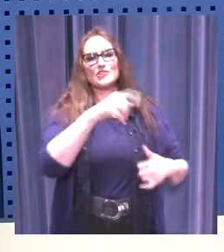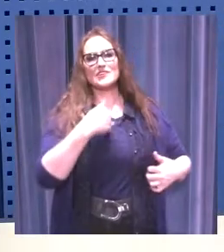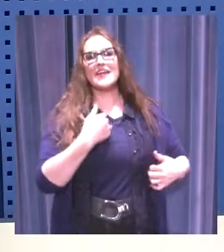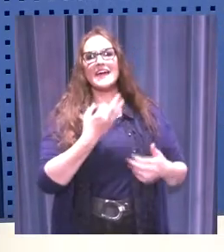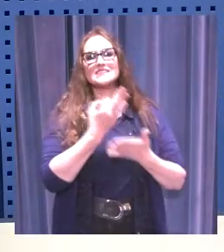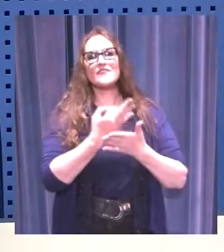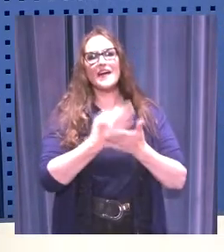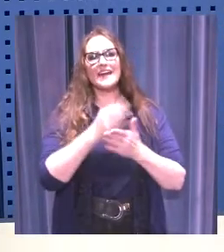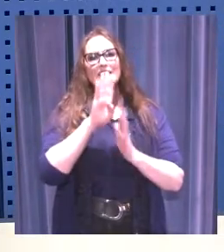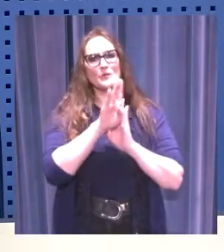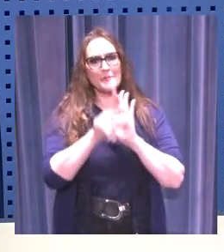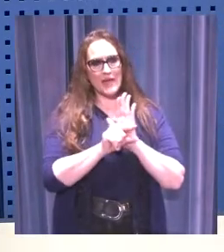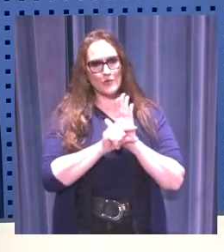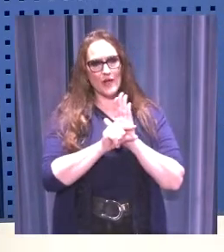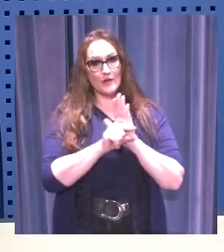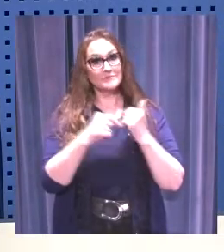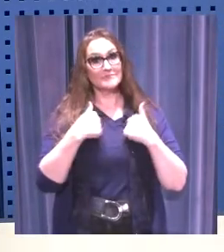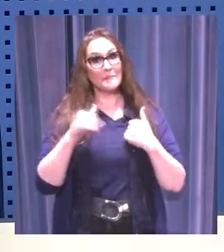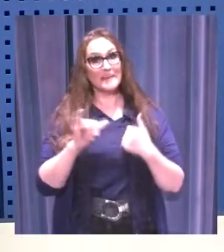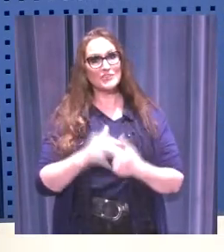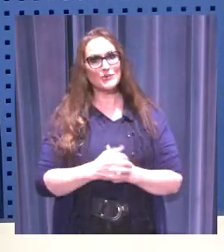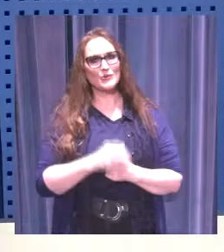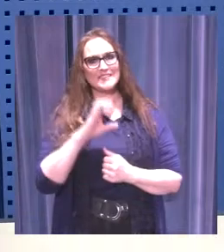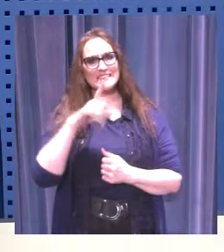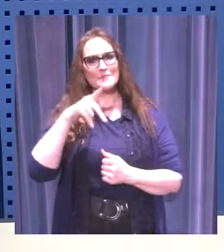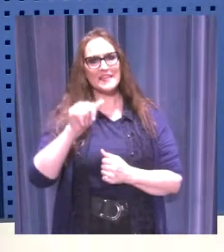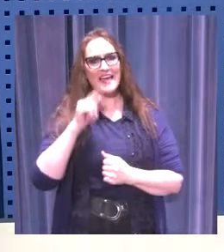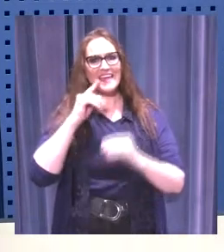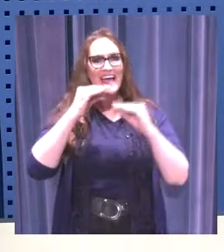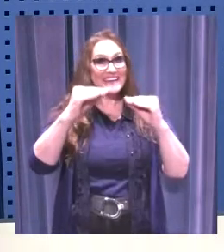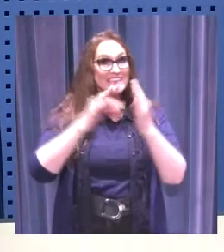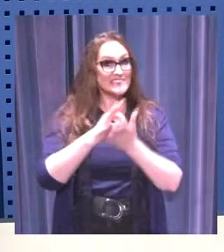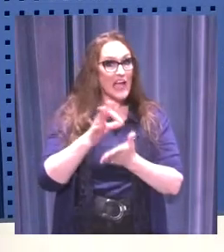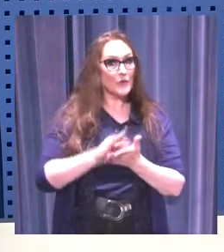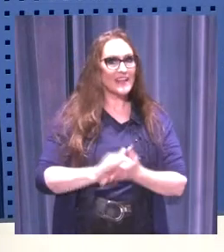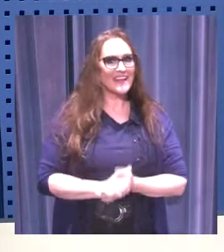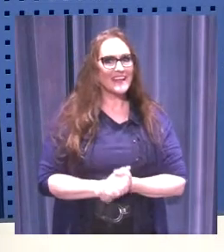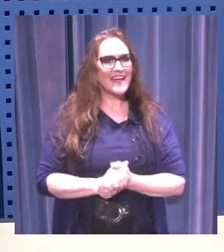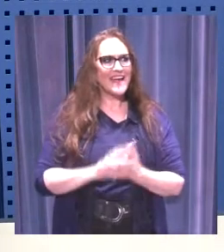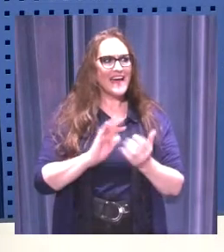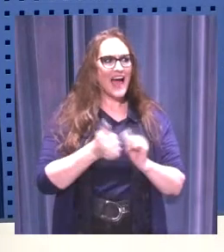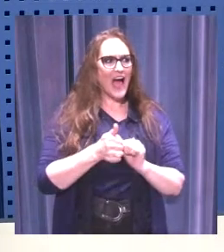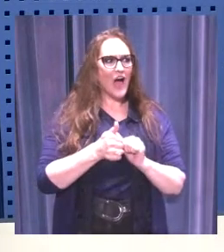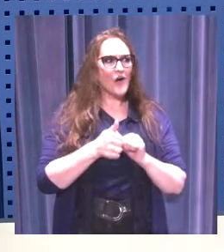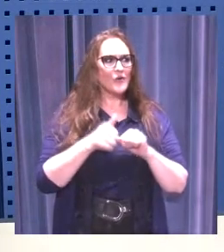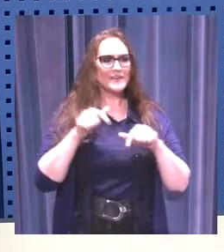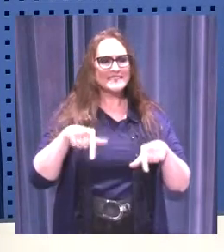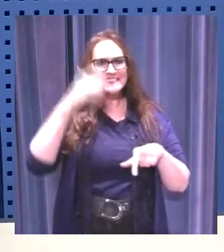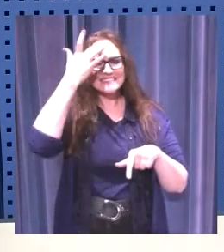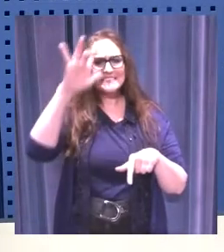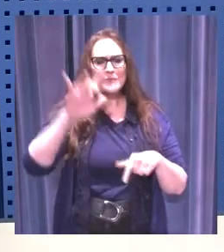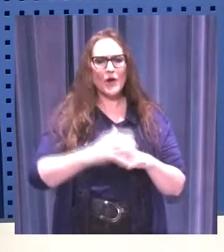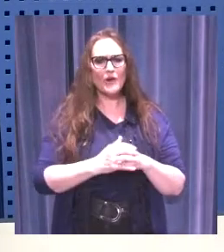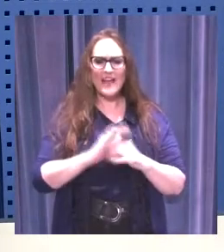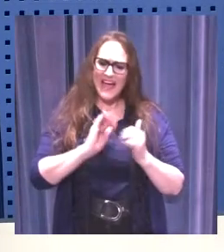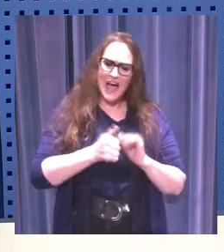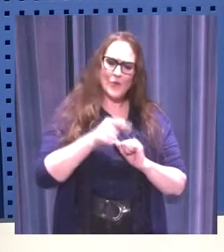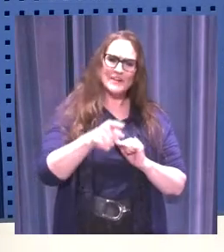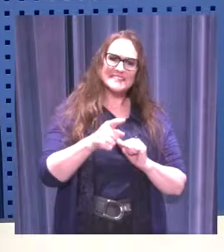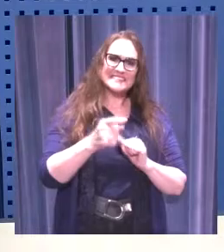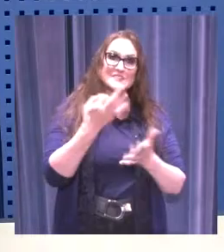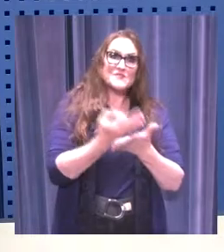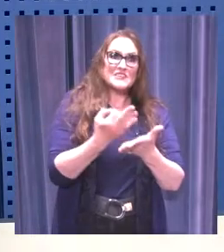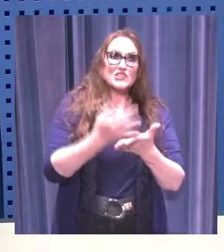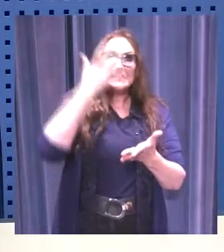financial background. Me too, CPA, I teach accounting. How is this smart? How is this